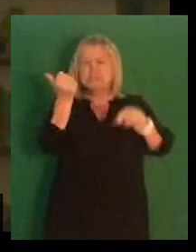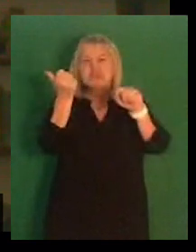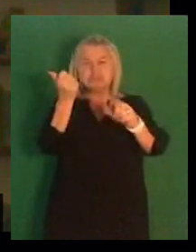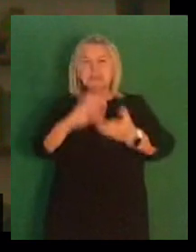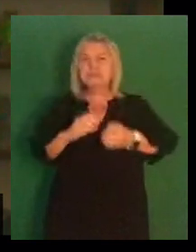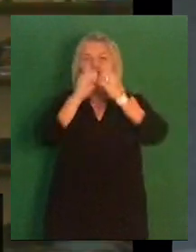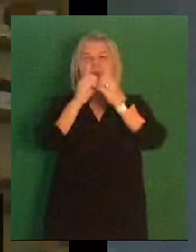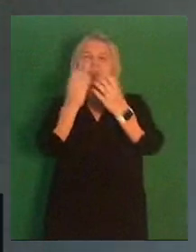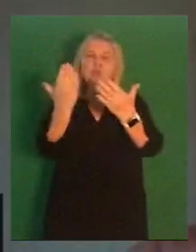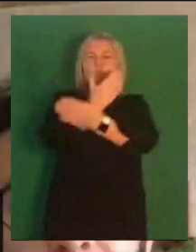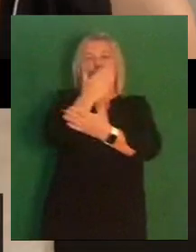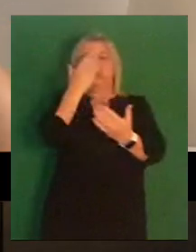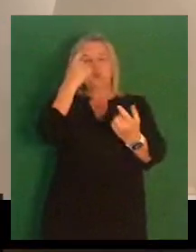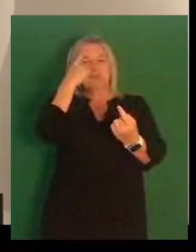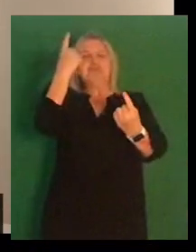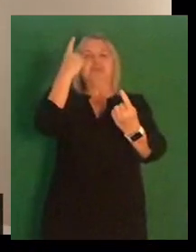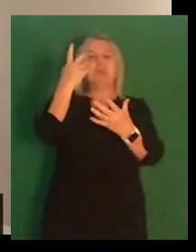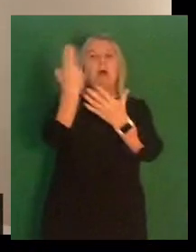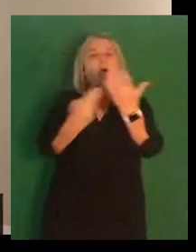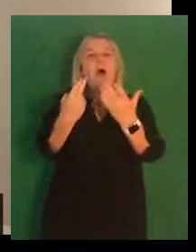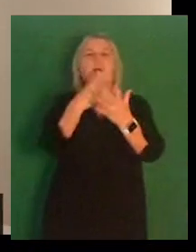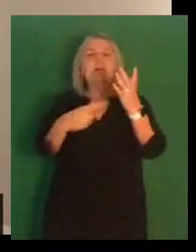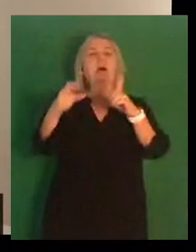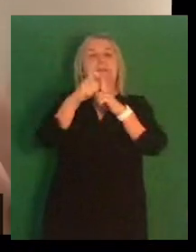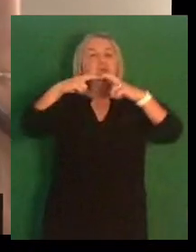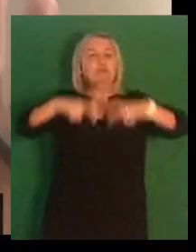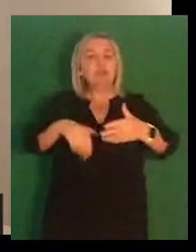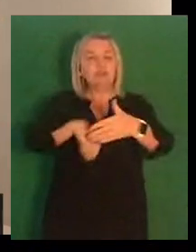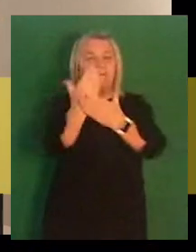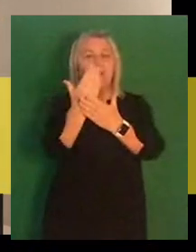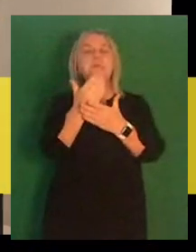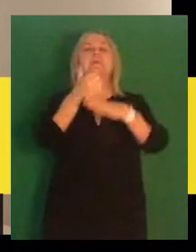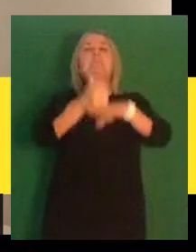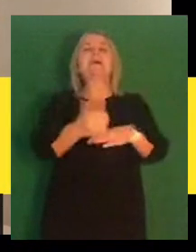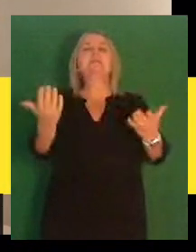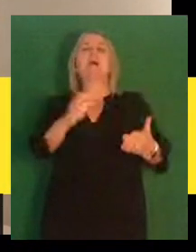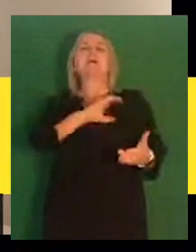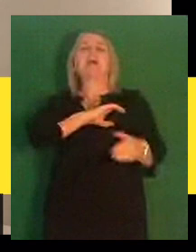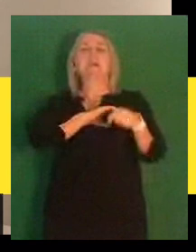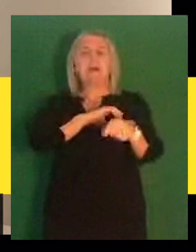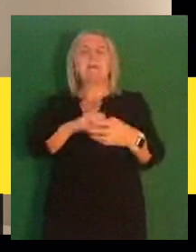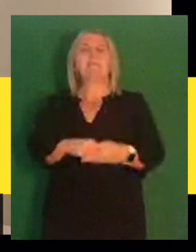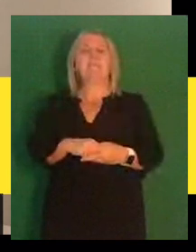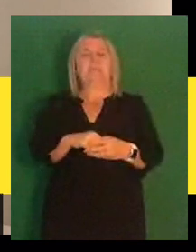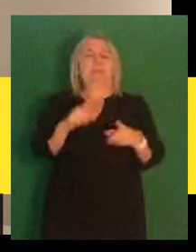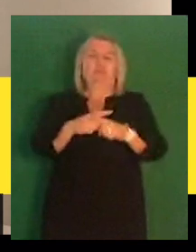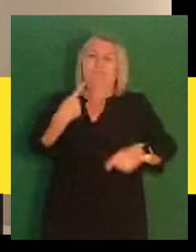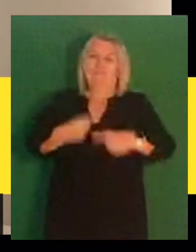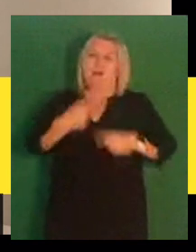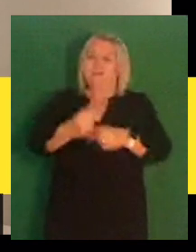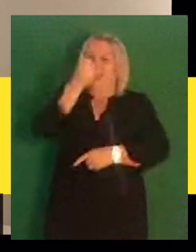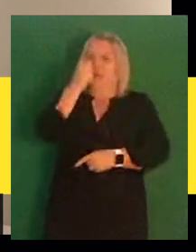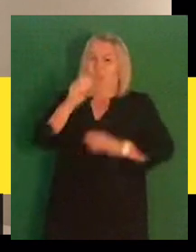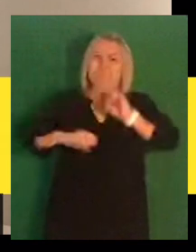and social R&D. She's based in Canada. I'm just sorry, Paul, it's going very fast for you to keep up with all of